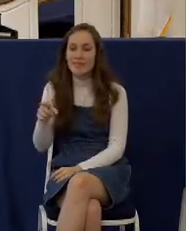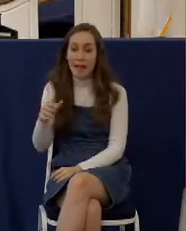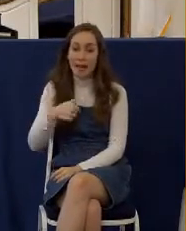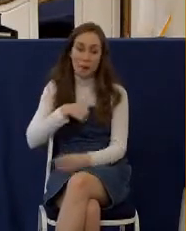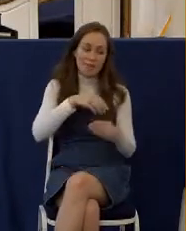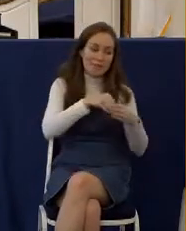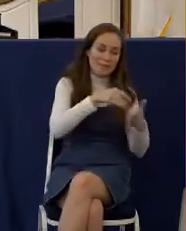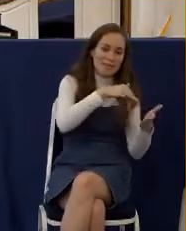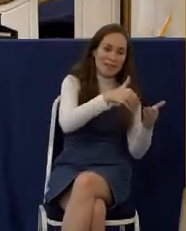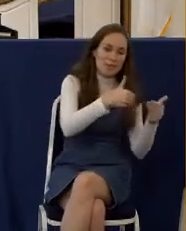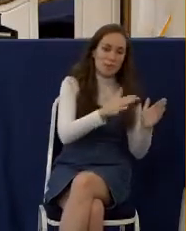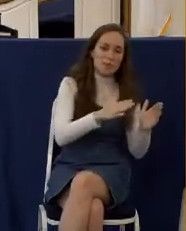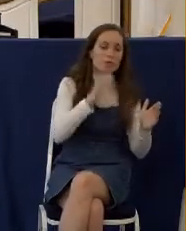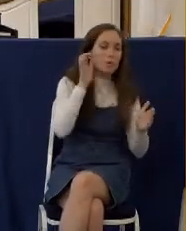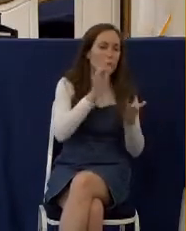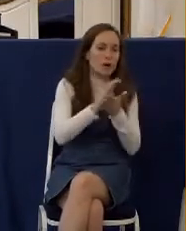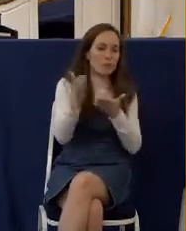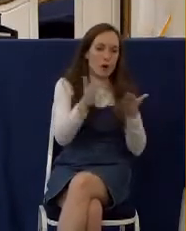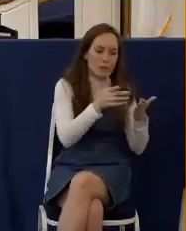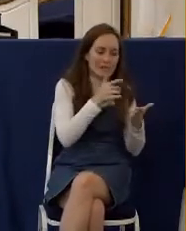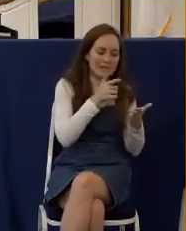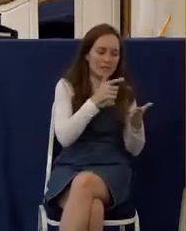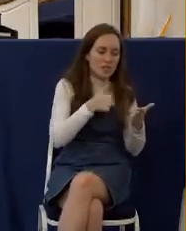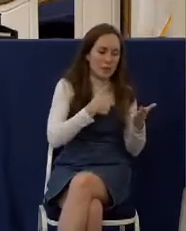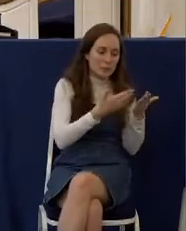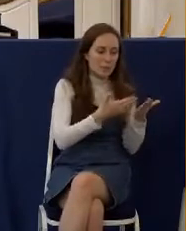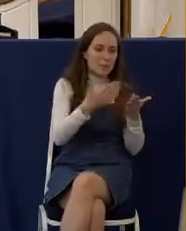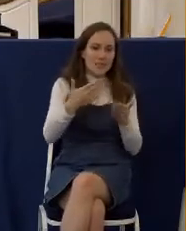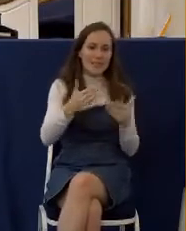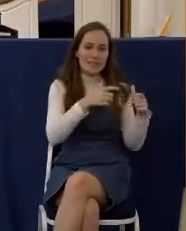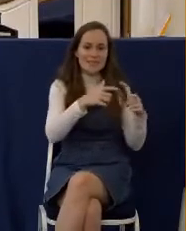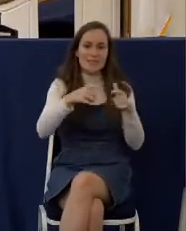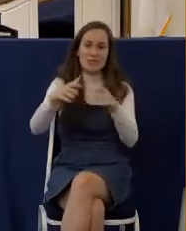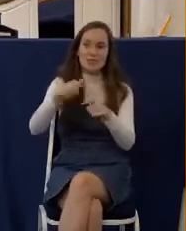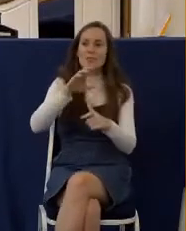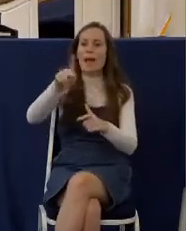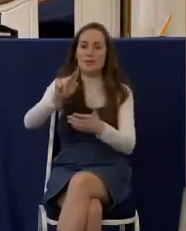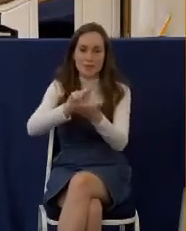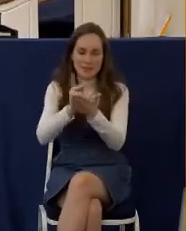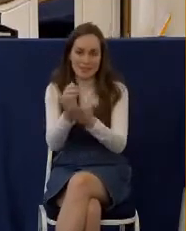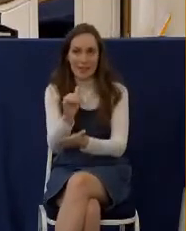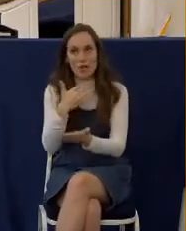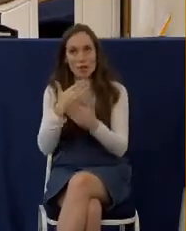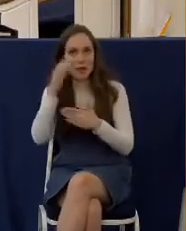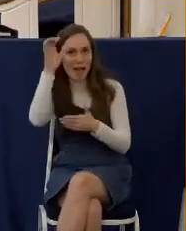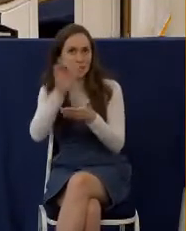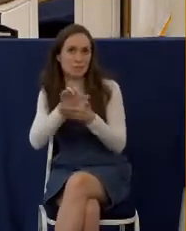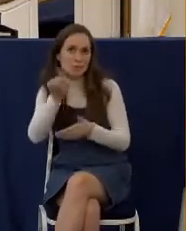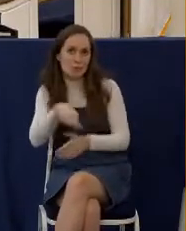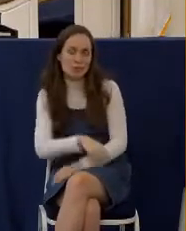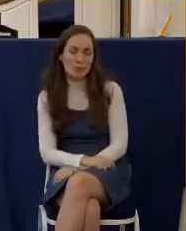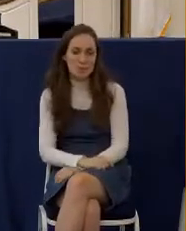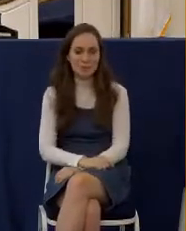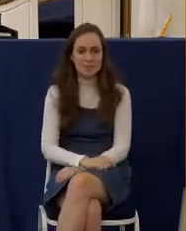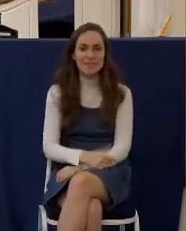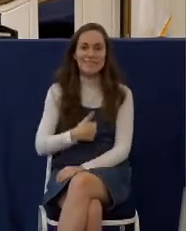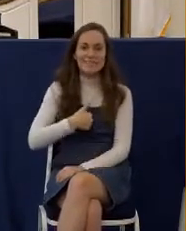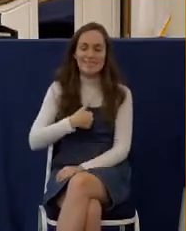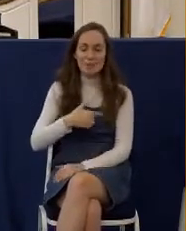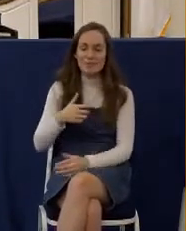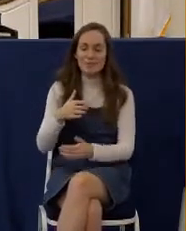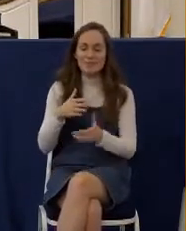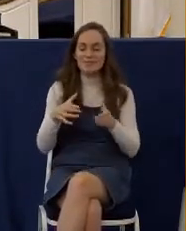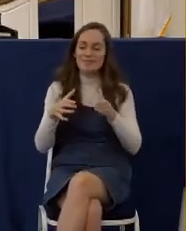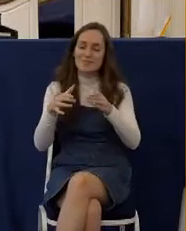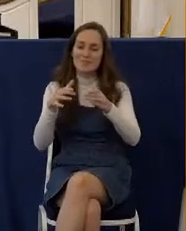study, and my wife brought me lunch, and I was taking the dishes back to the kitchen like a good husband should, guys. And I was passing by, and